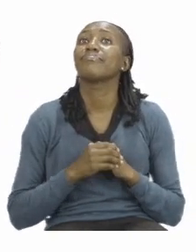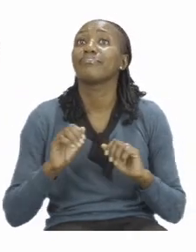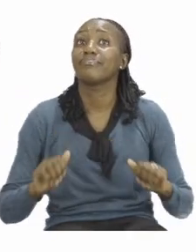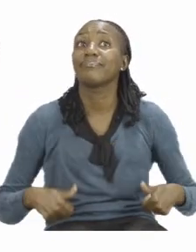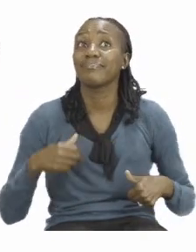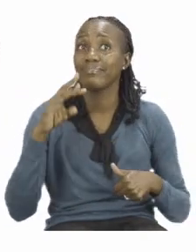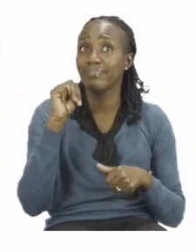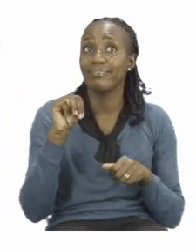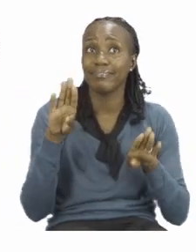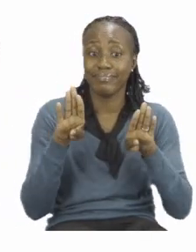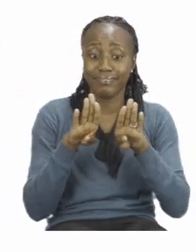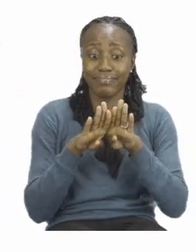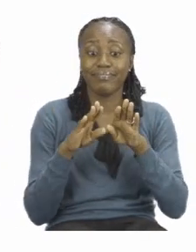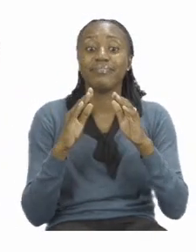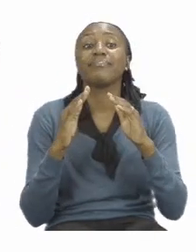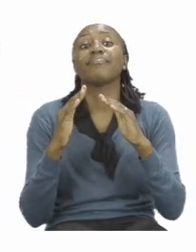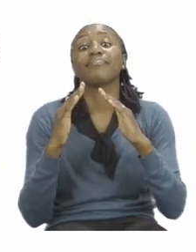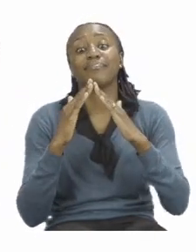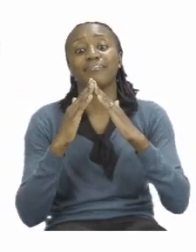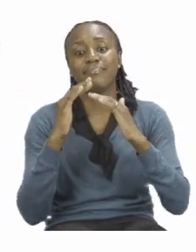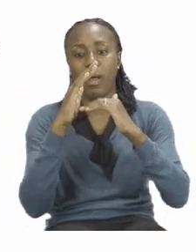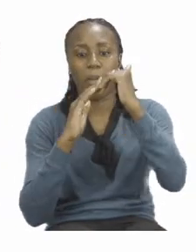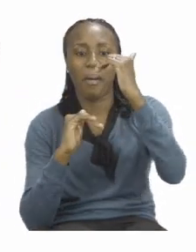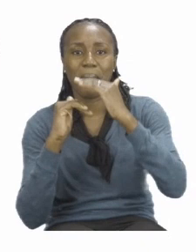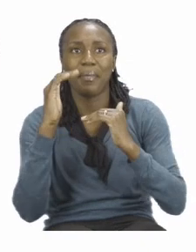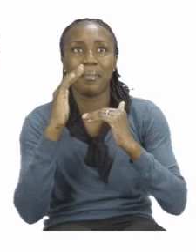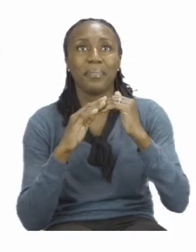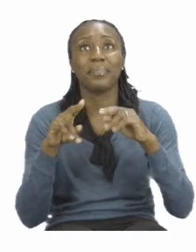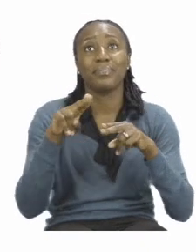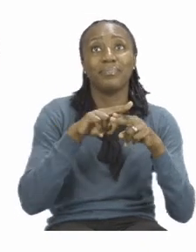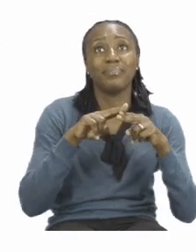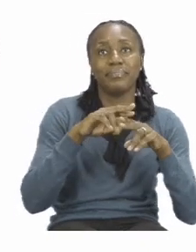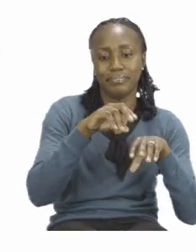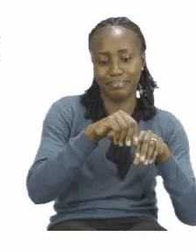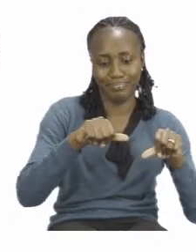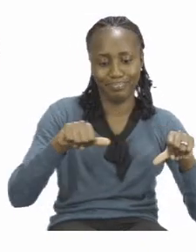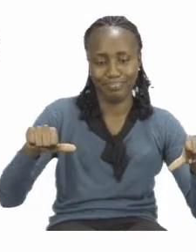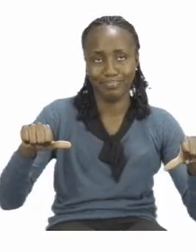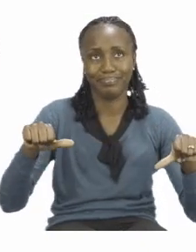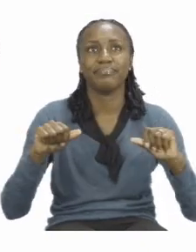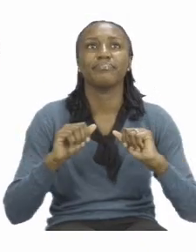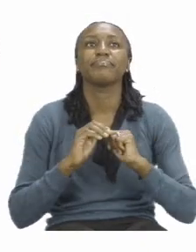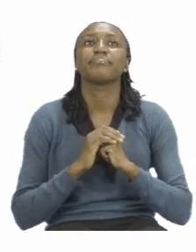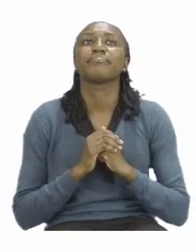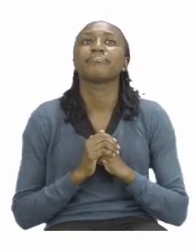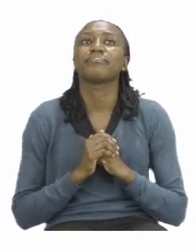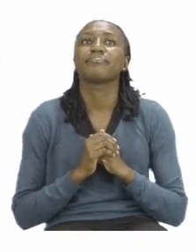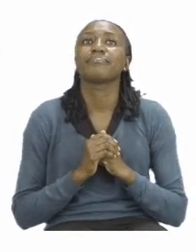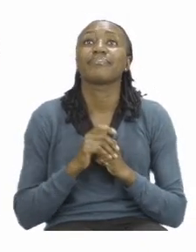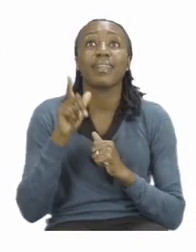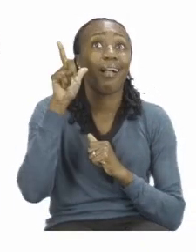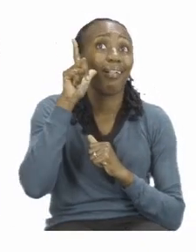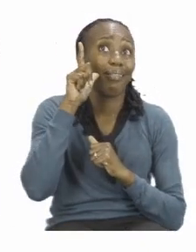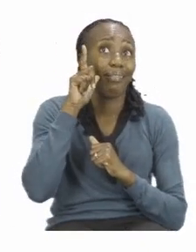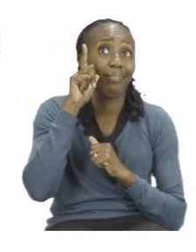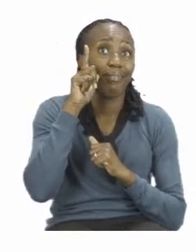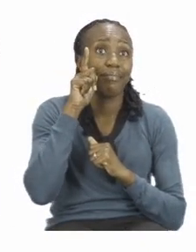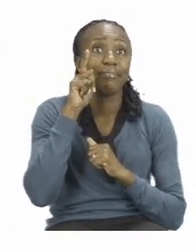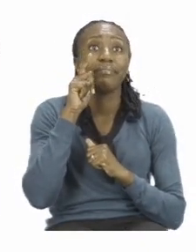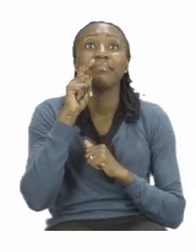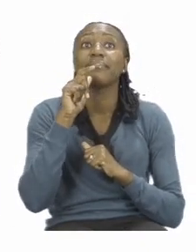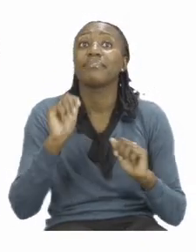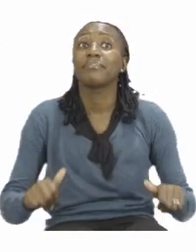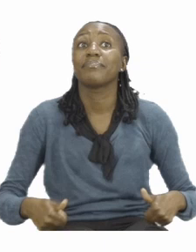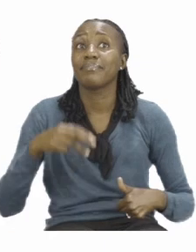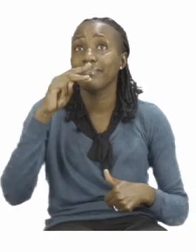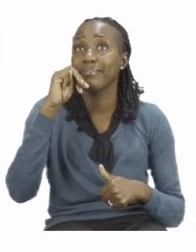Mike builds castles made of sand. For lunch, Mike eats